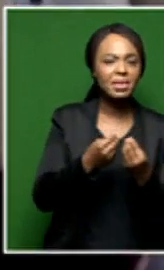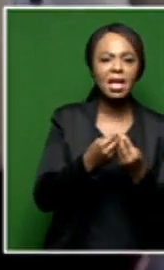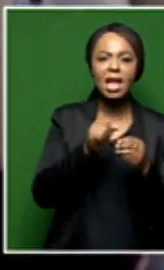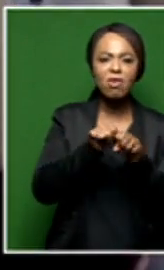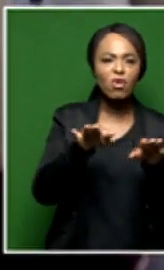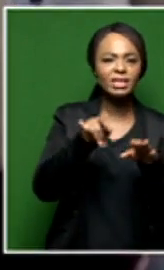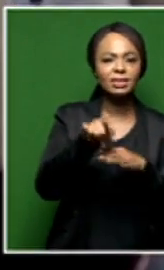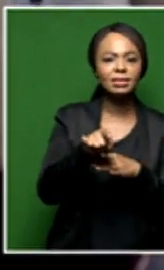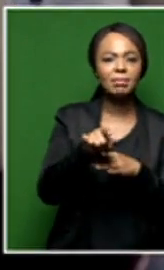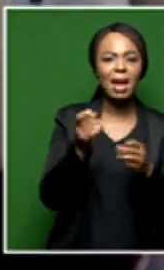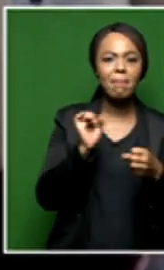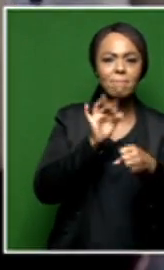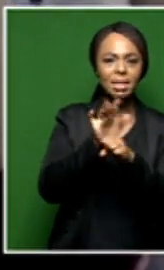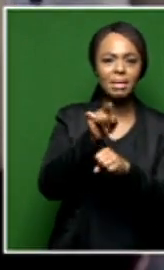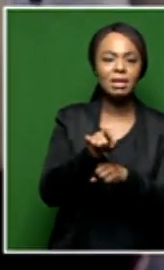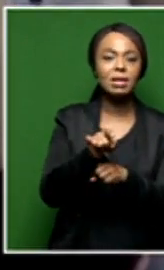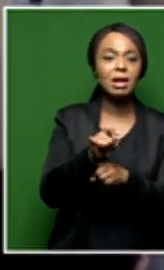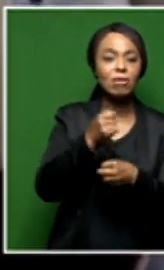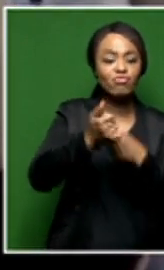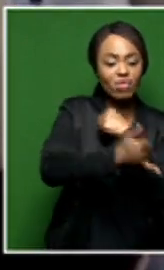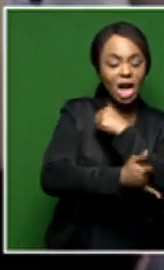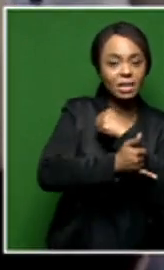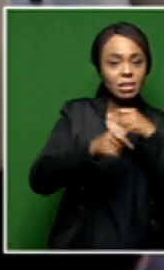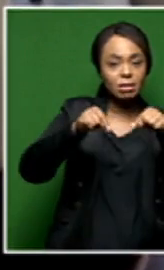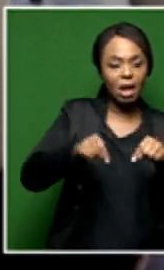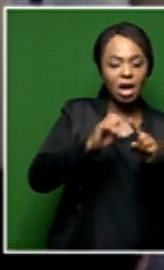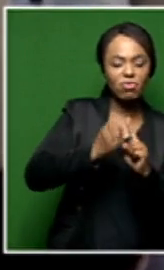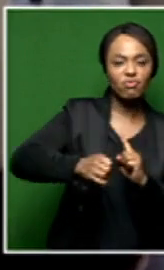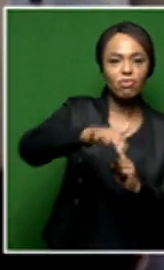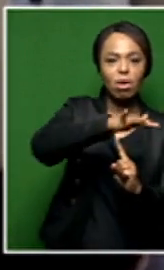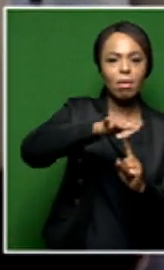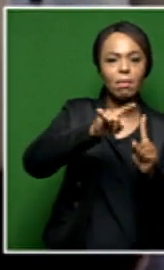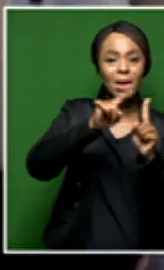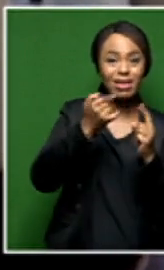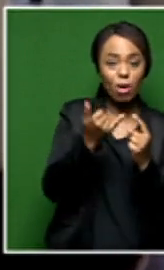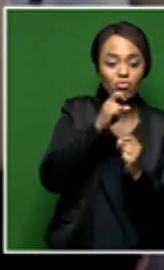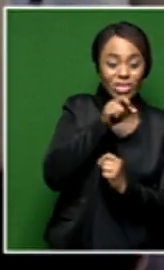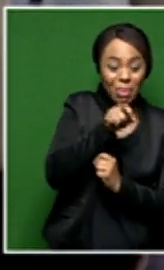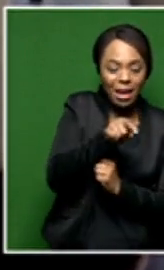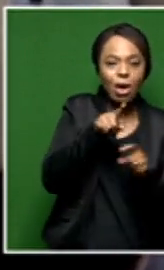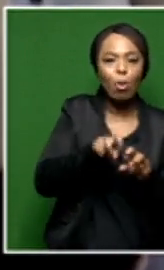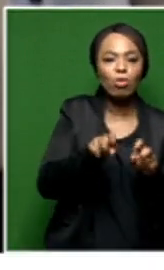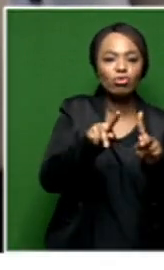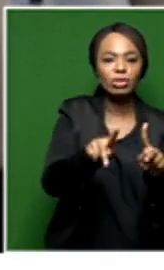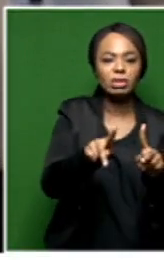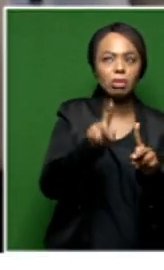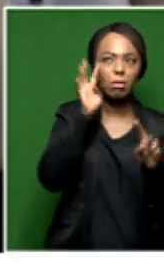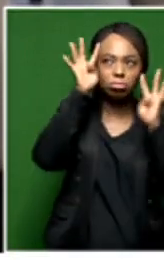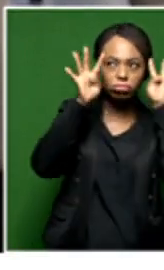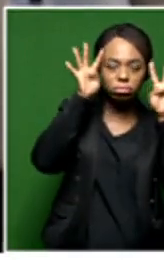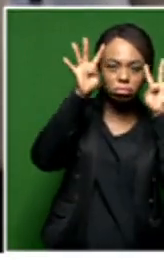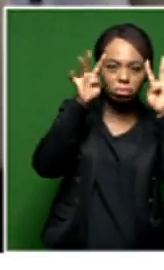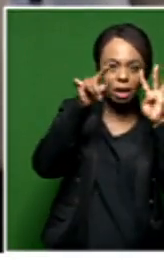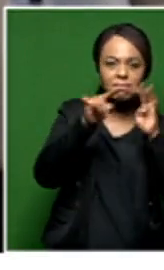by the current pandemic and the current environment. But what we're doing is we're actually using that as an opportunity to innovate. So what would have been